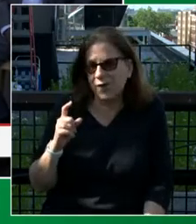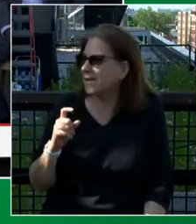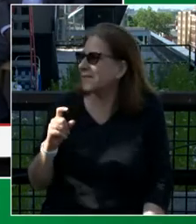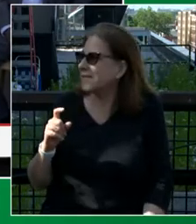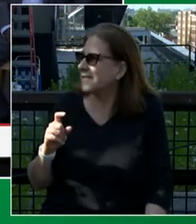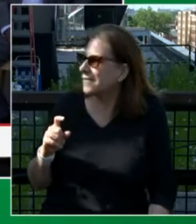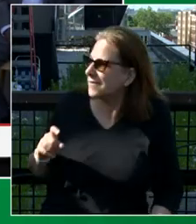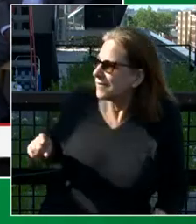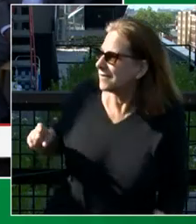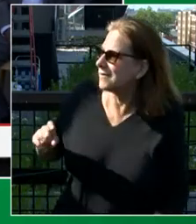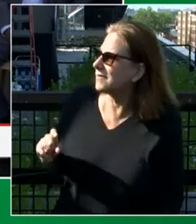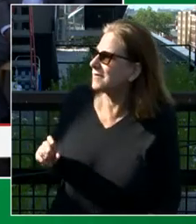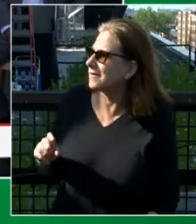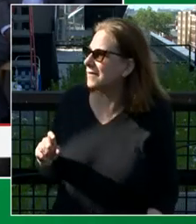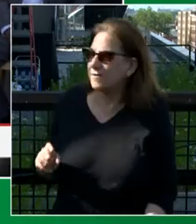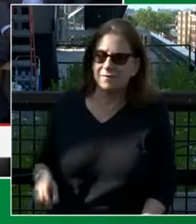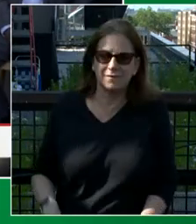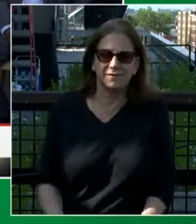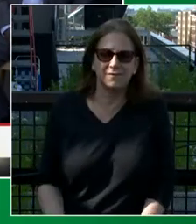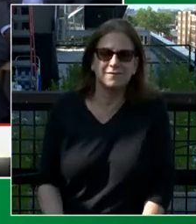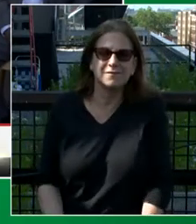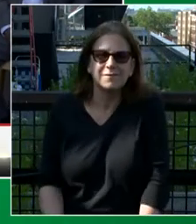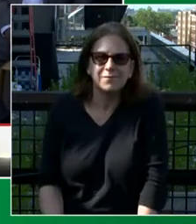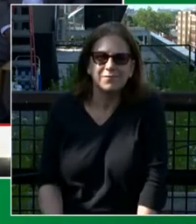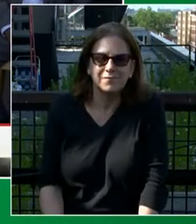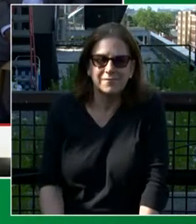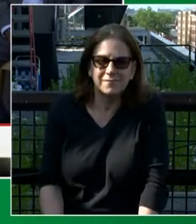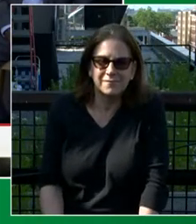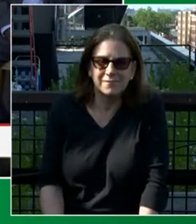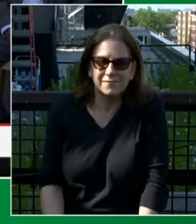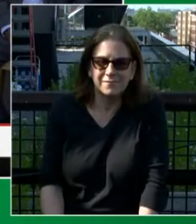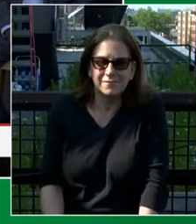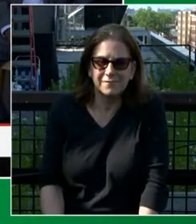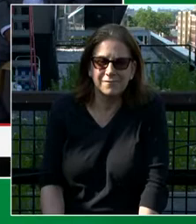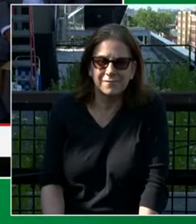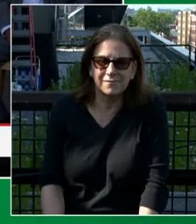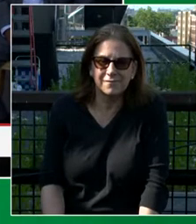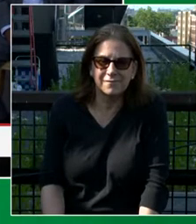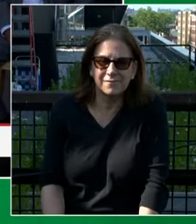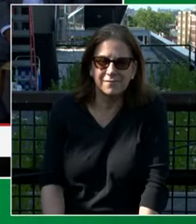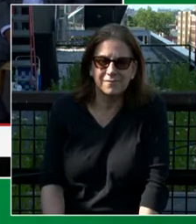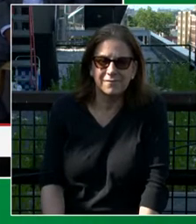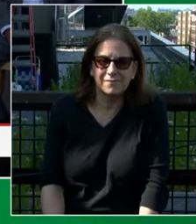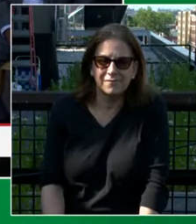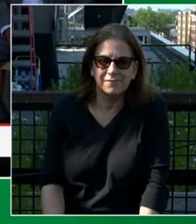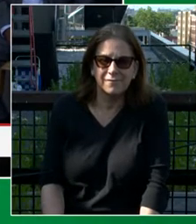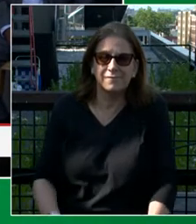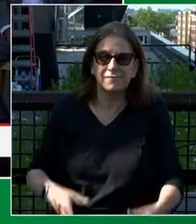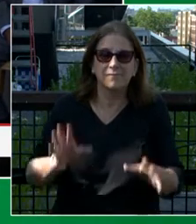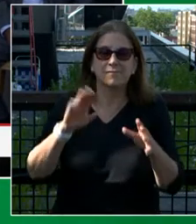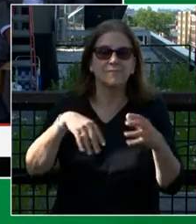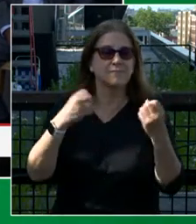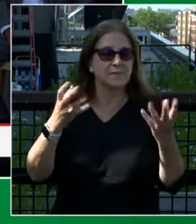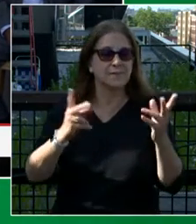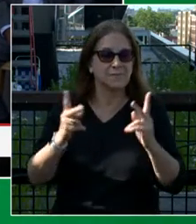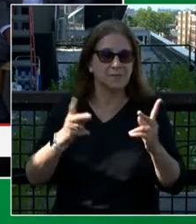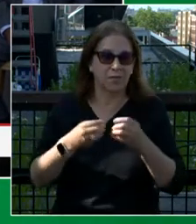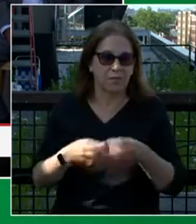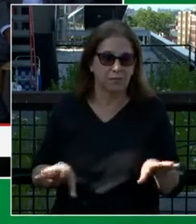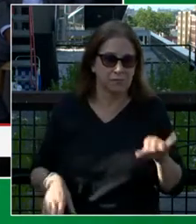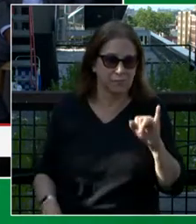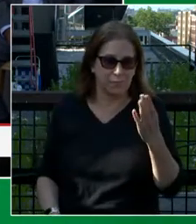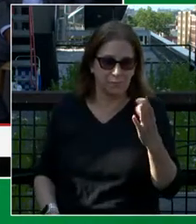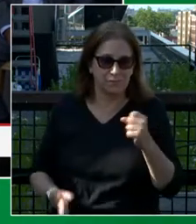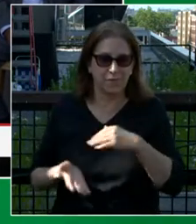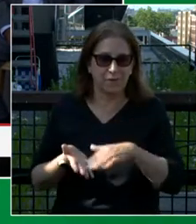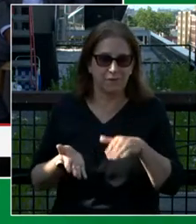lot of folks have actually lost their jobs over the course of the pandemic, but now is a good time to start really,